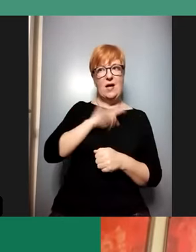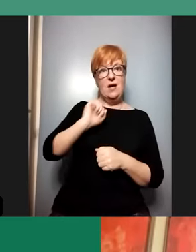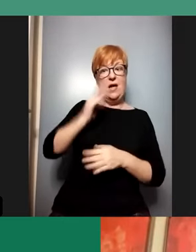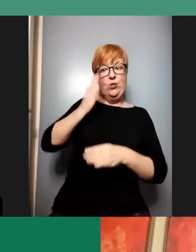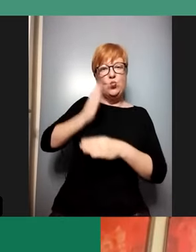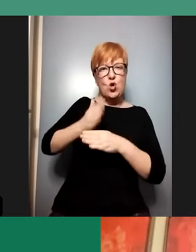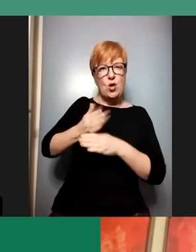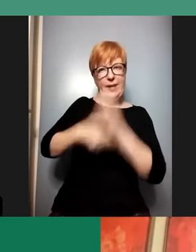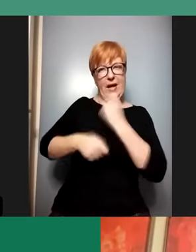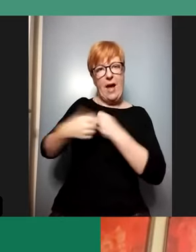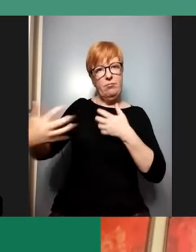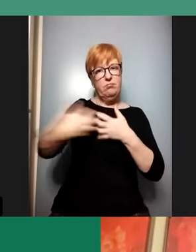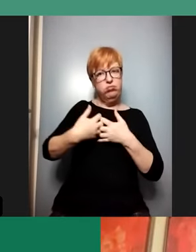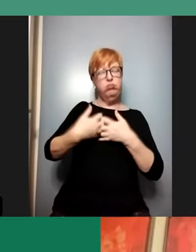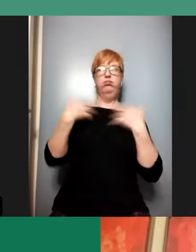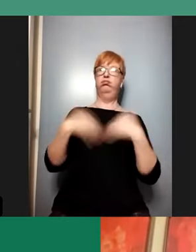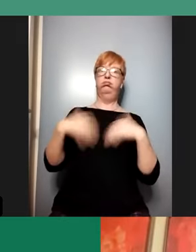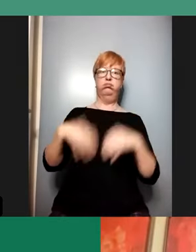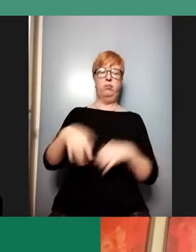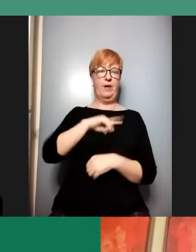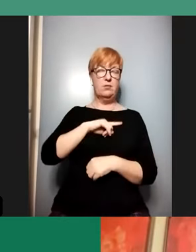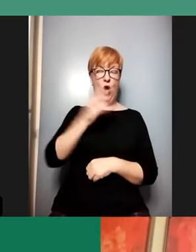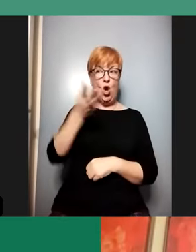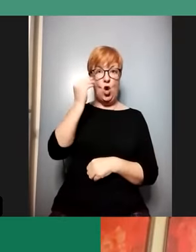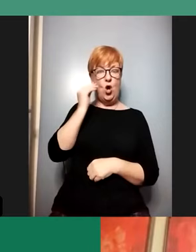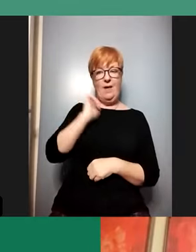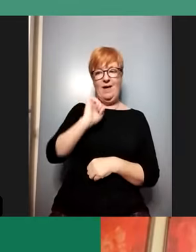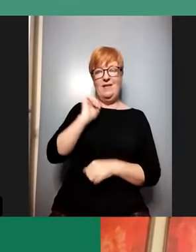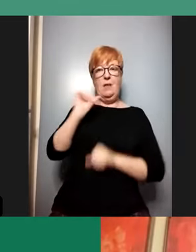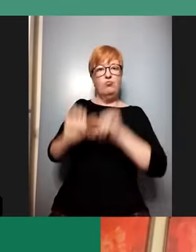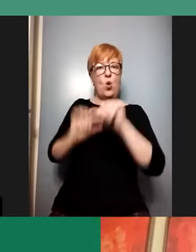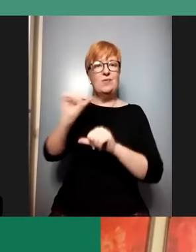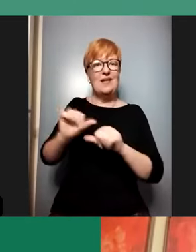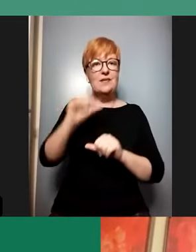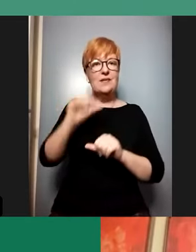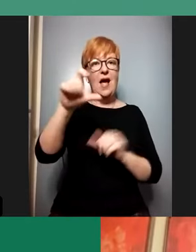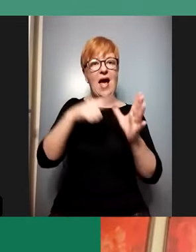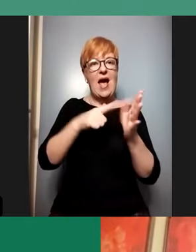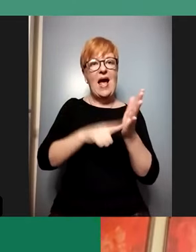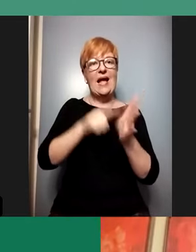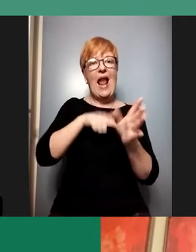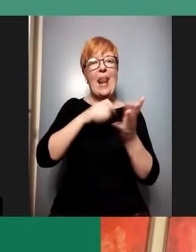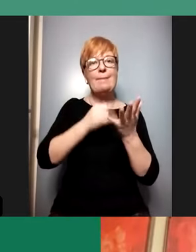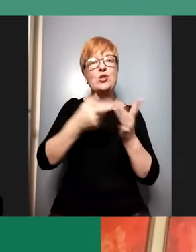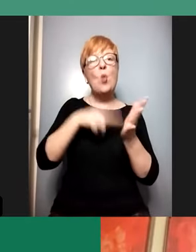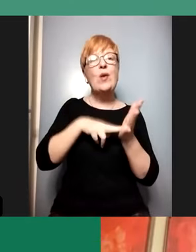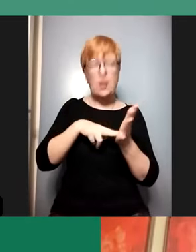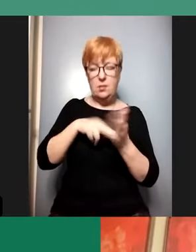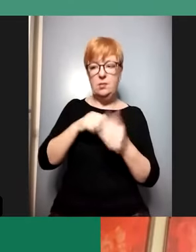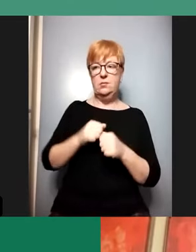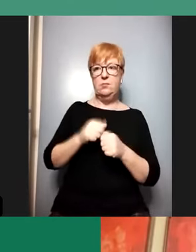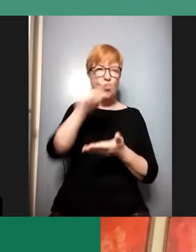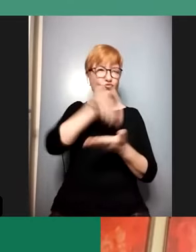learned a lot about his process and his genius as a Calypsonian and as a writer and as a performer and a